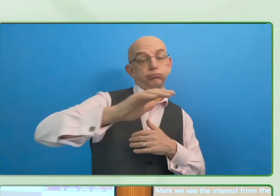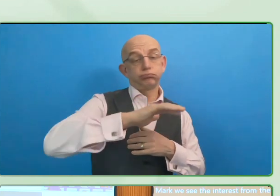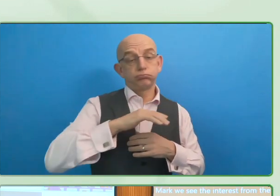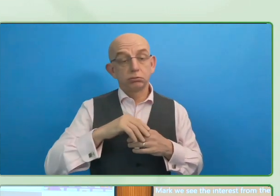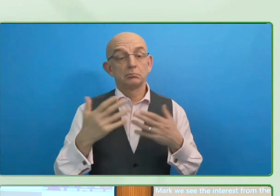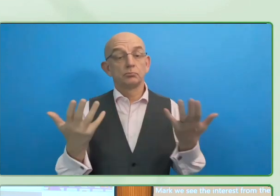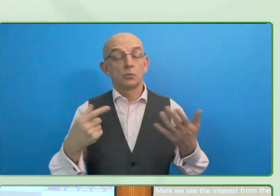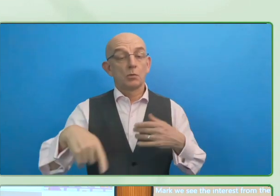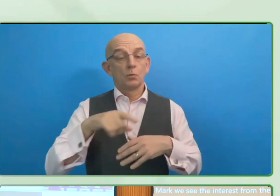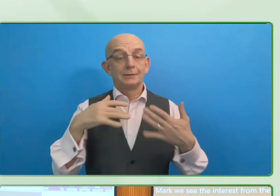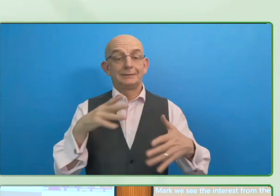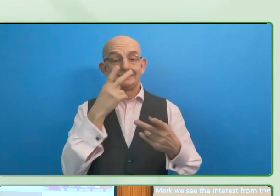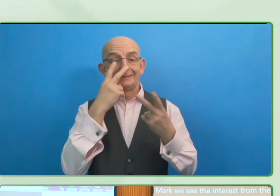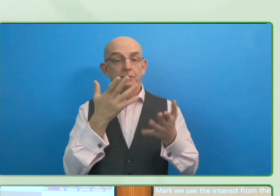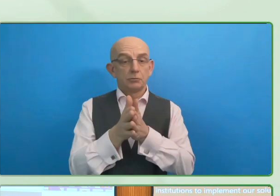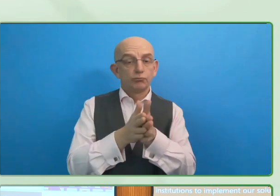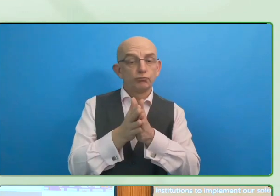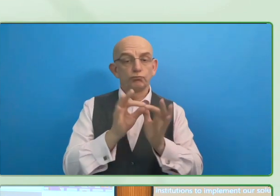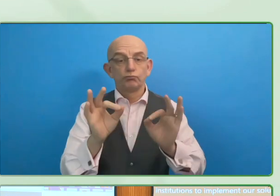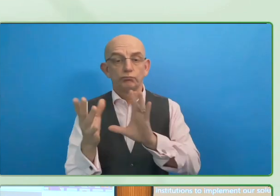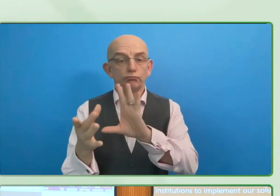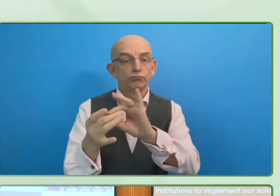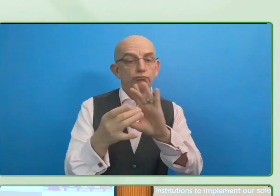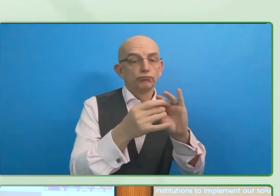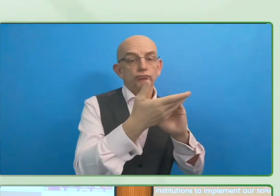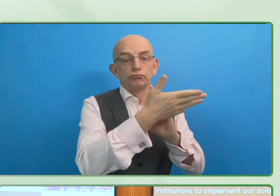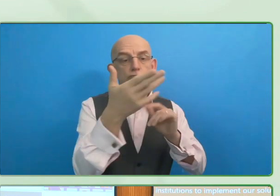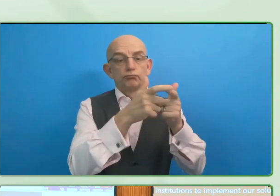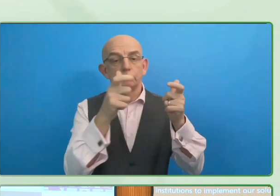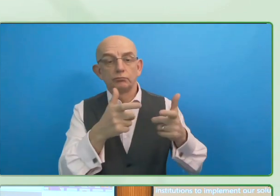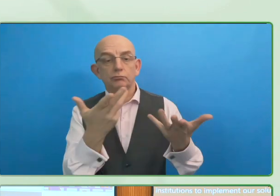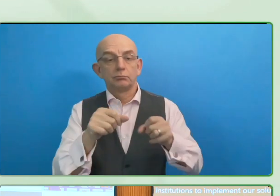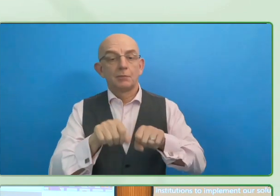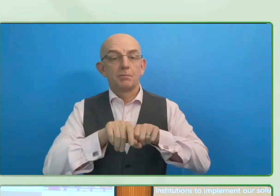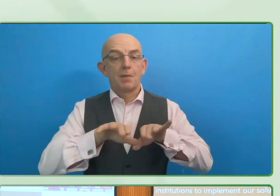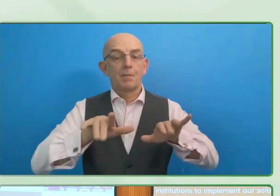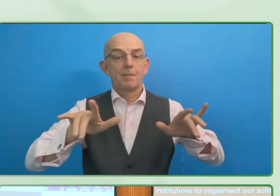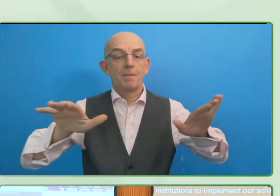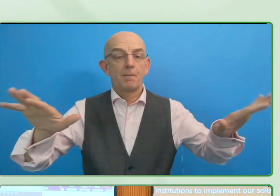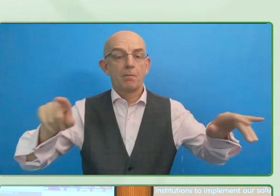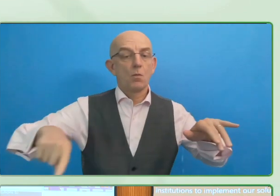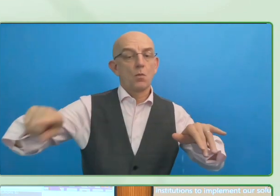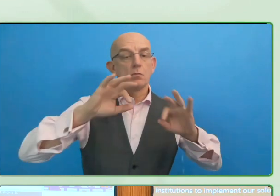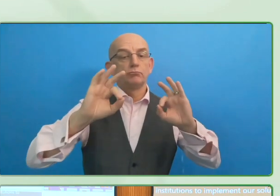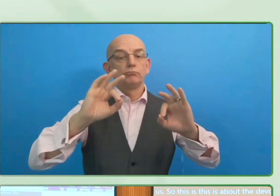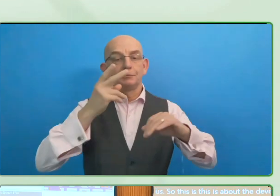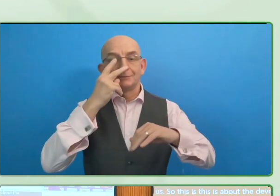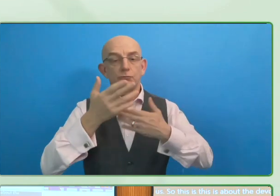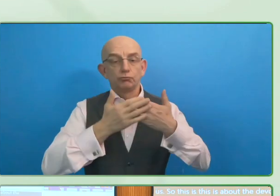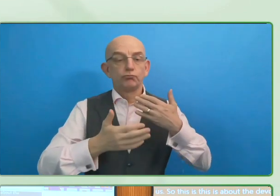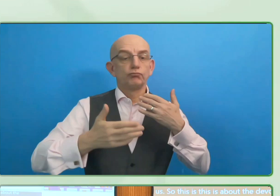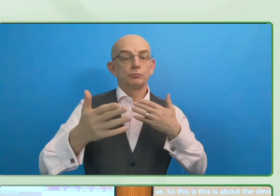future in front of us. So this is about the Deafcom. I would say that our main mission is to